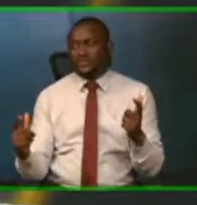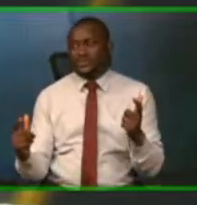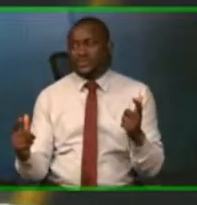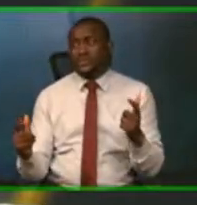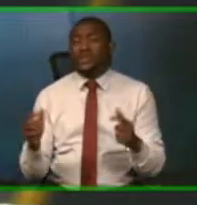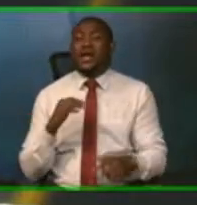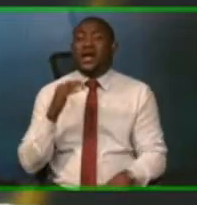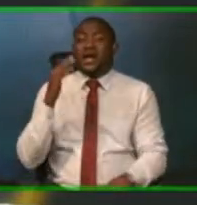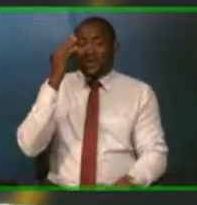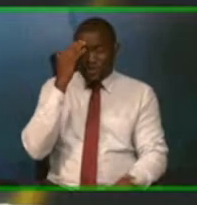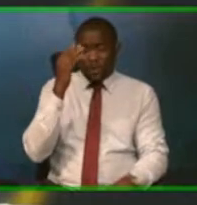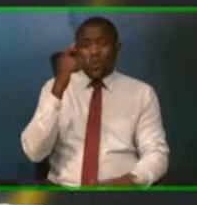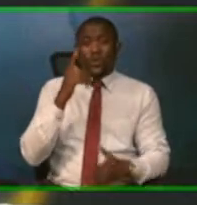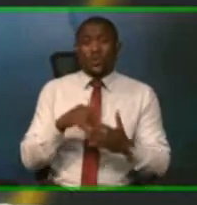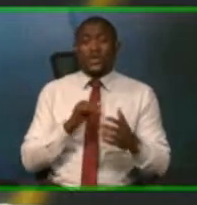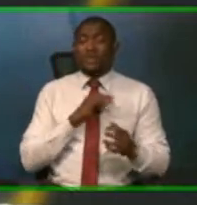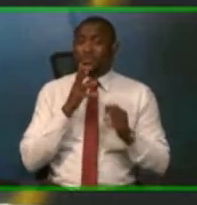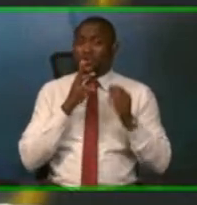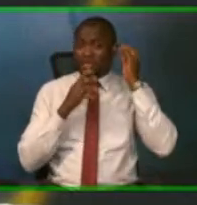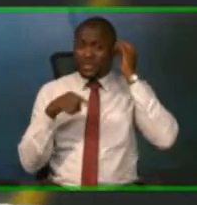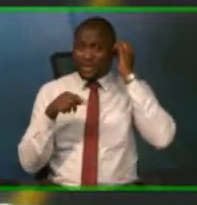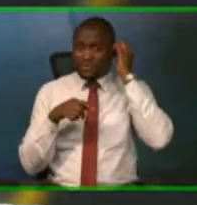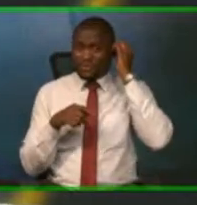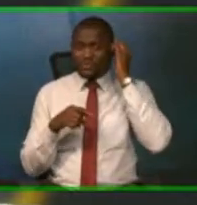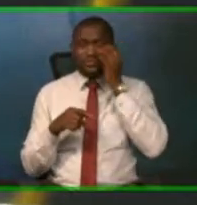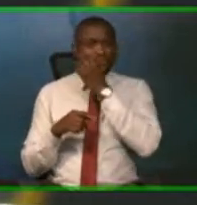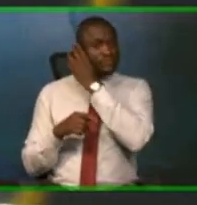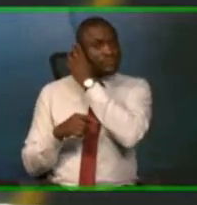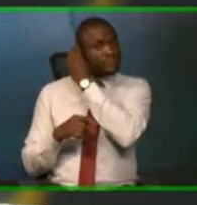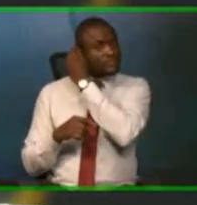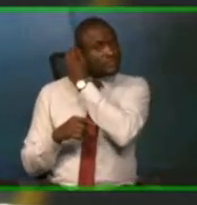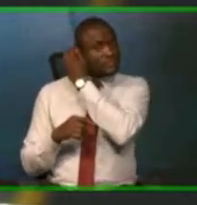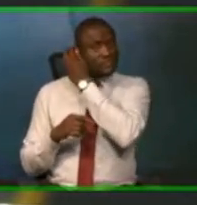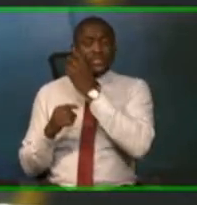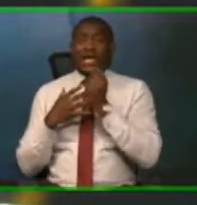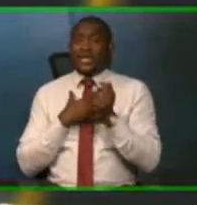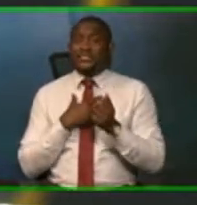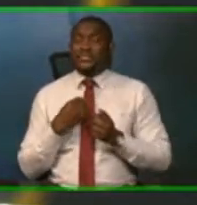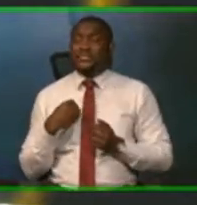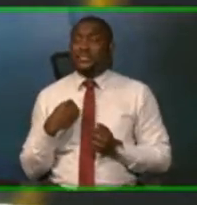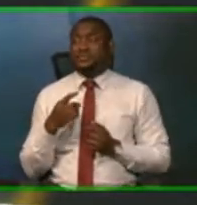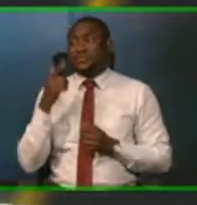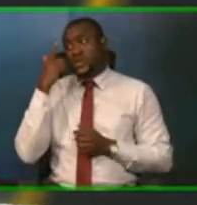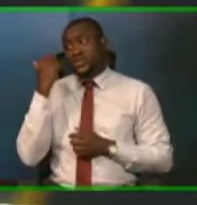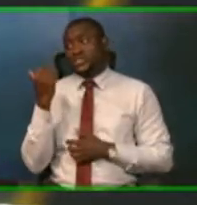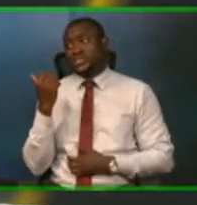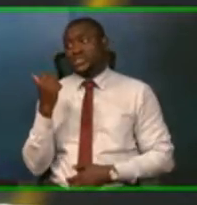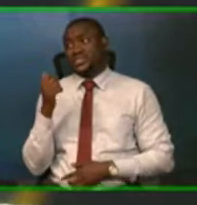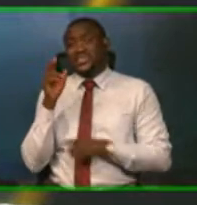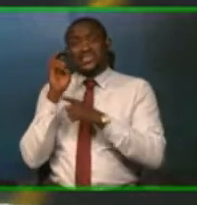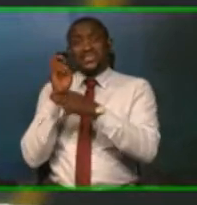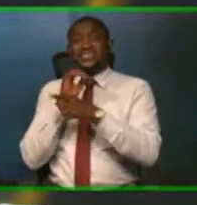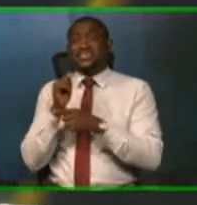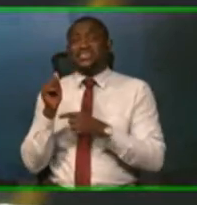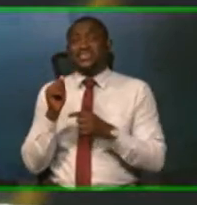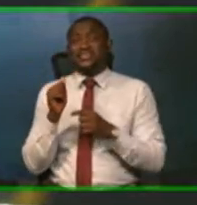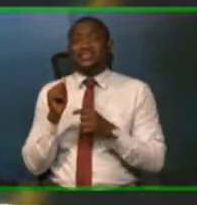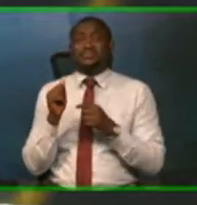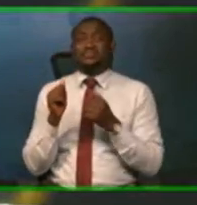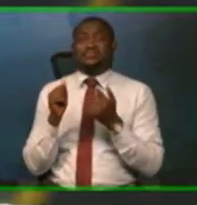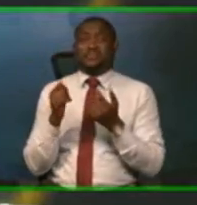know what I am talking about. All right? And because he's emergent in this